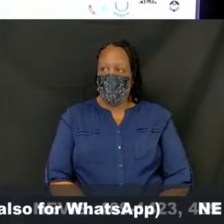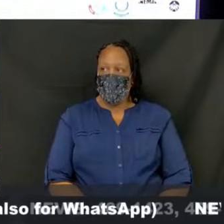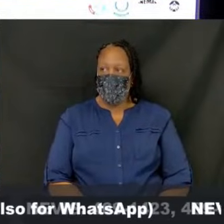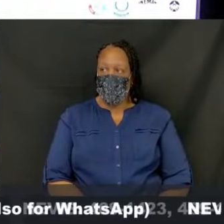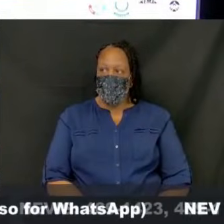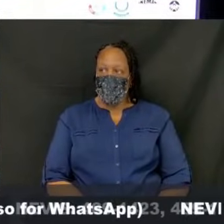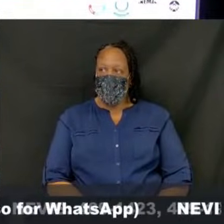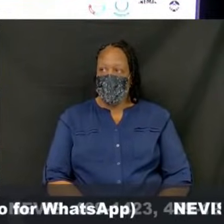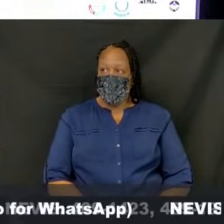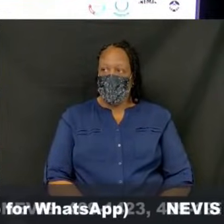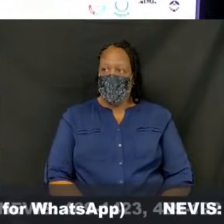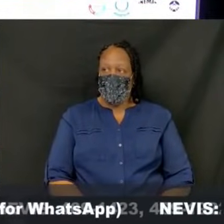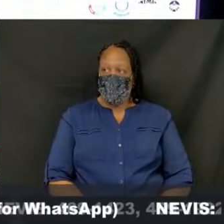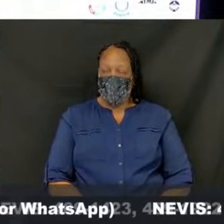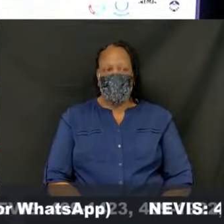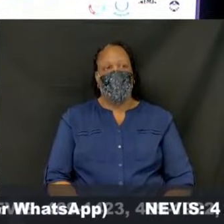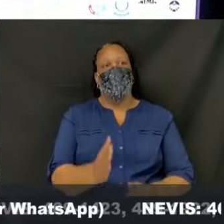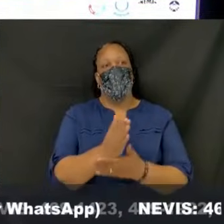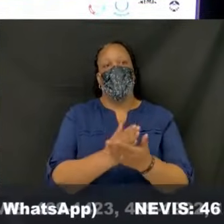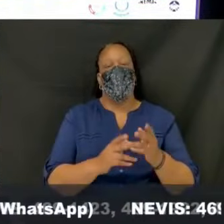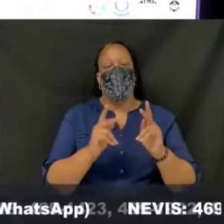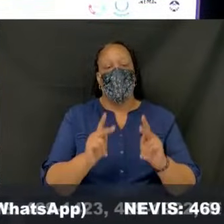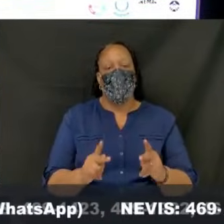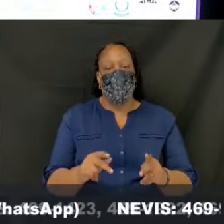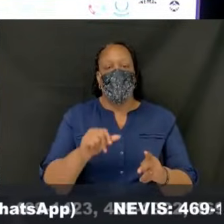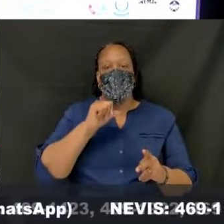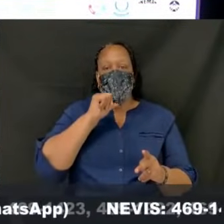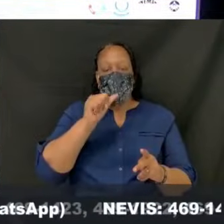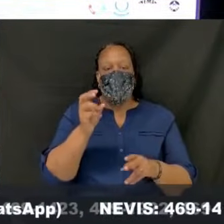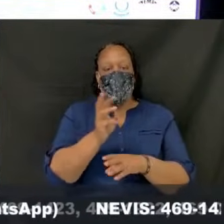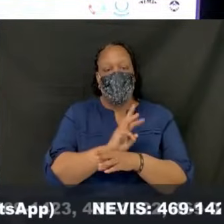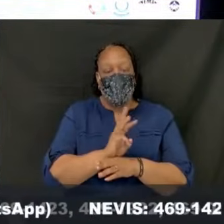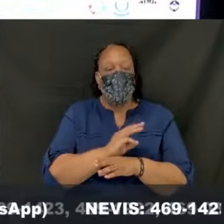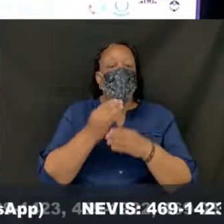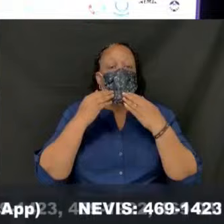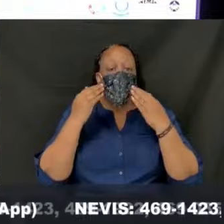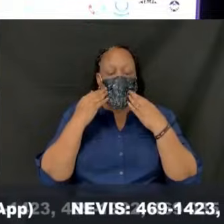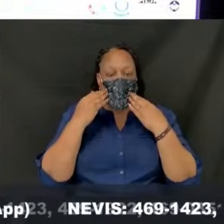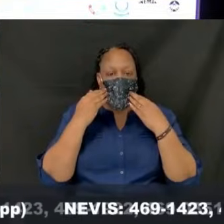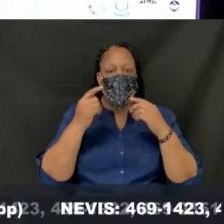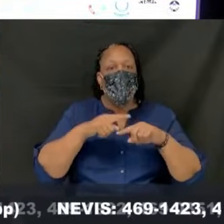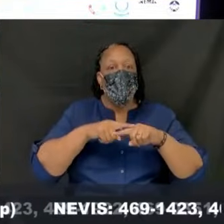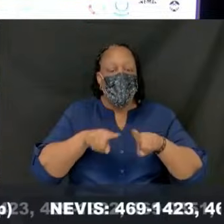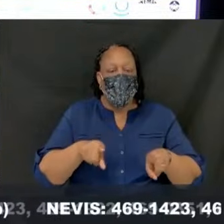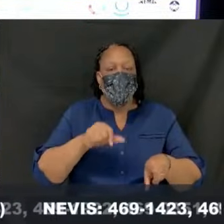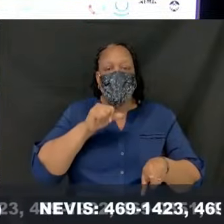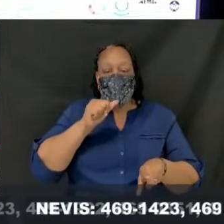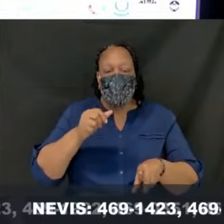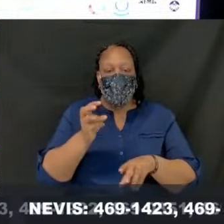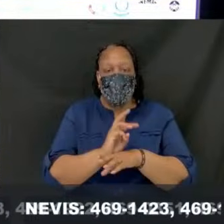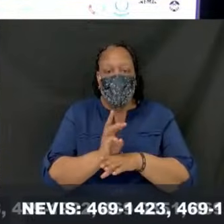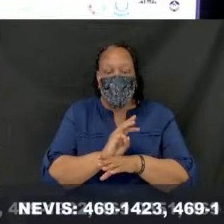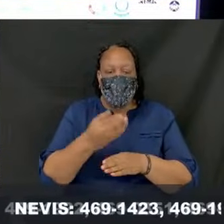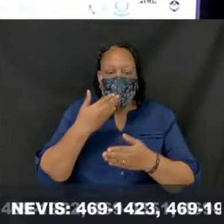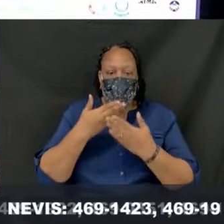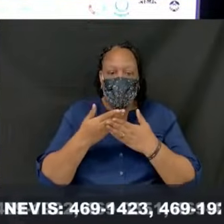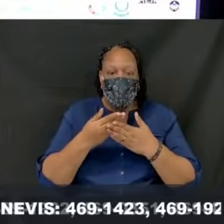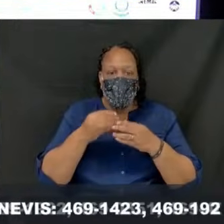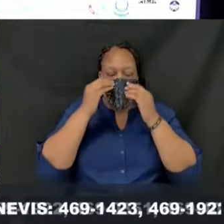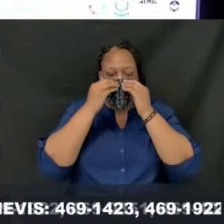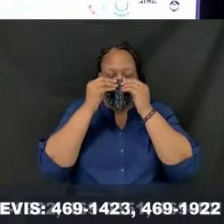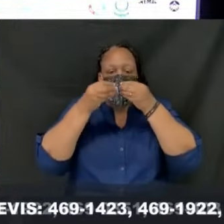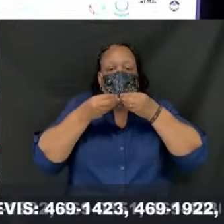wearing them properly and not covering their nose and their mouth, because that's the